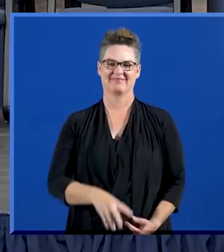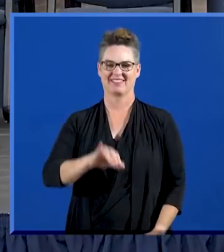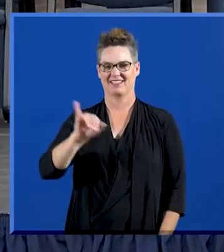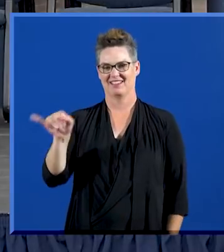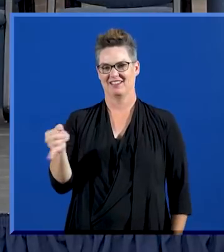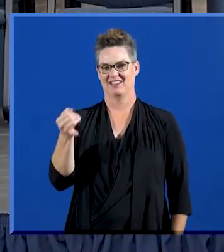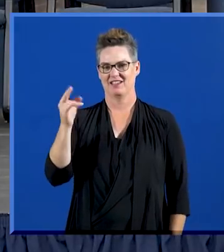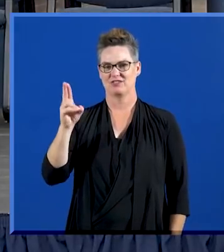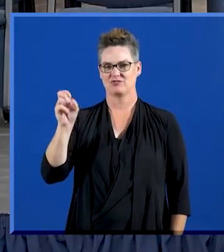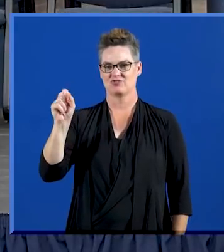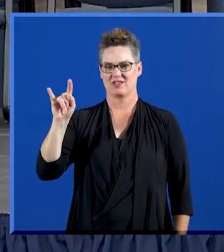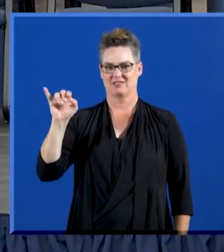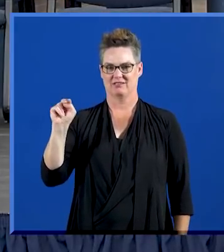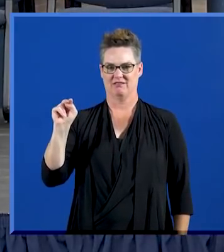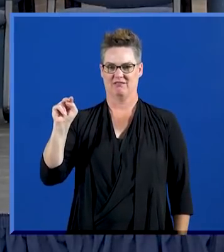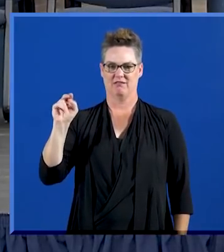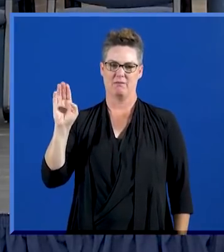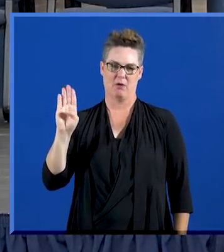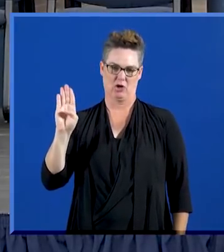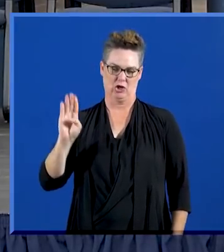Justin Barker.